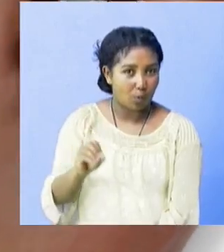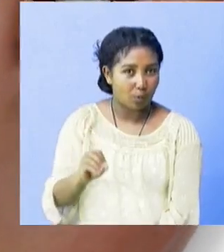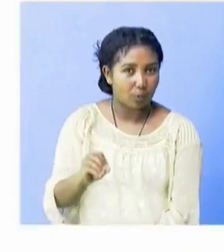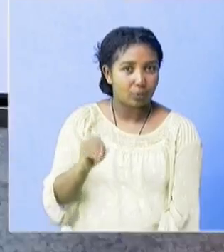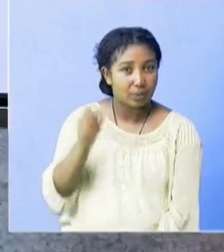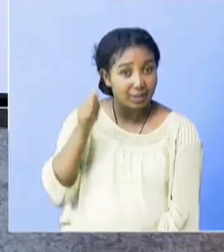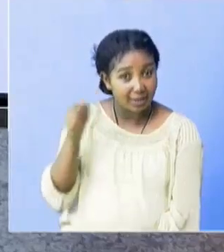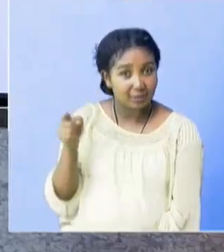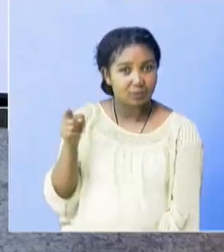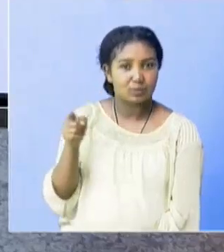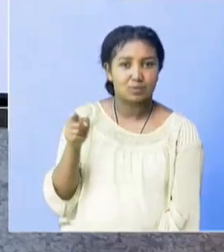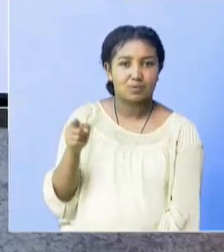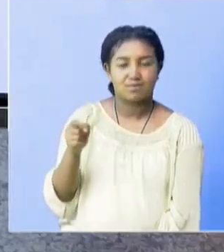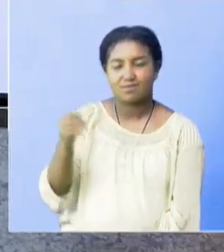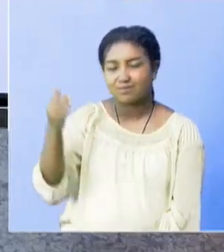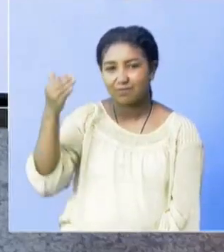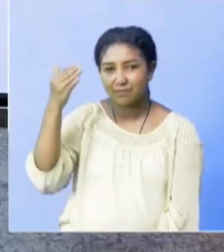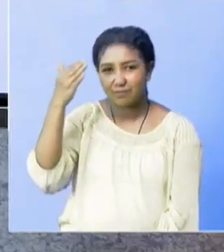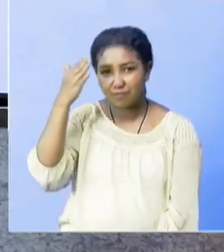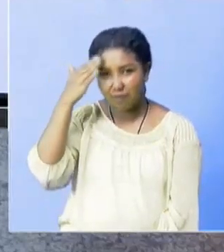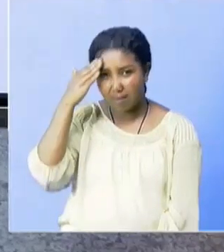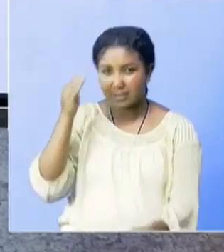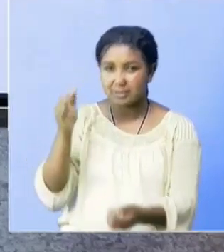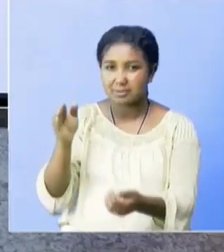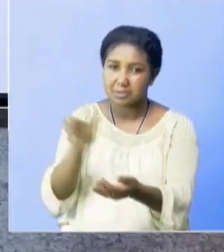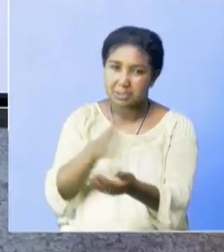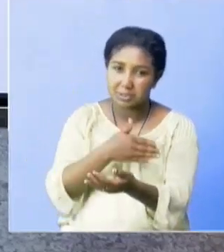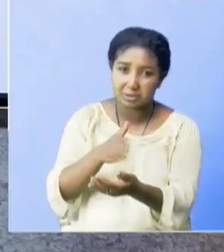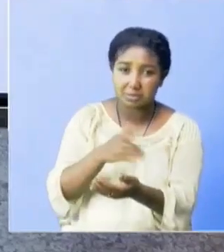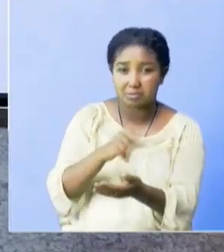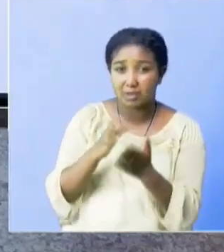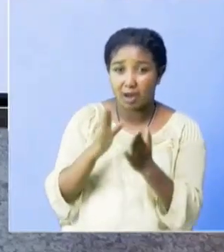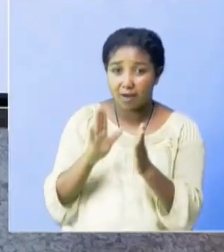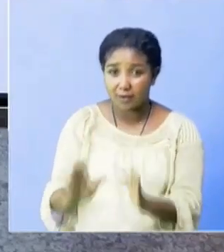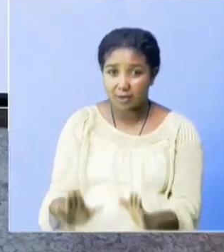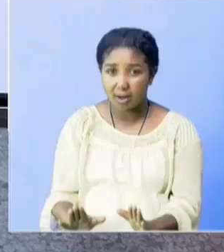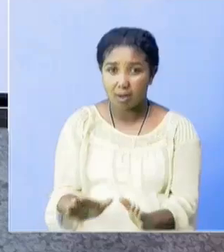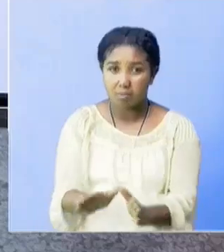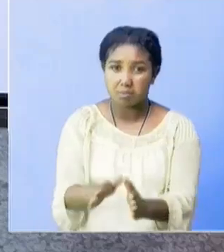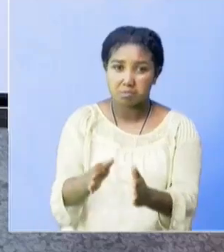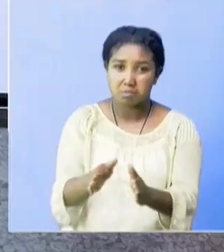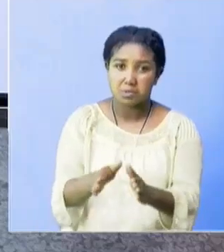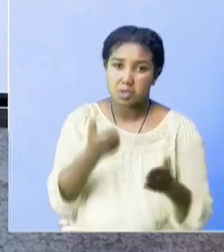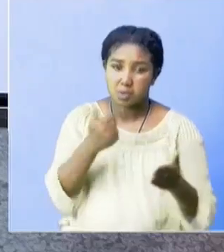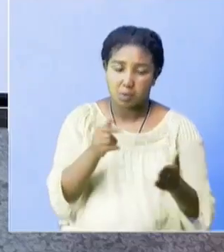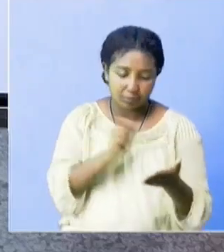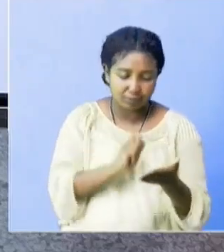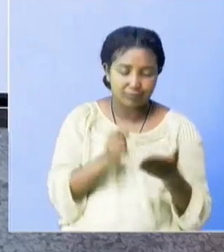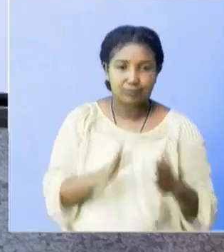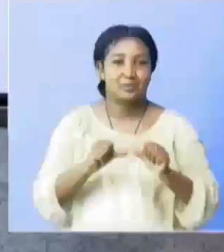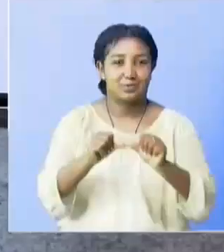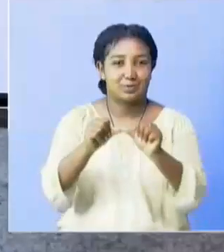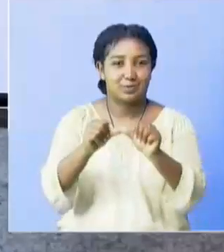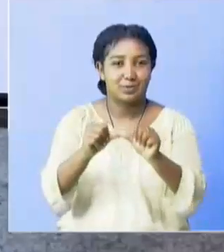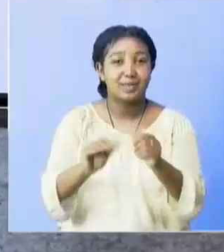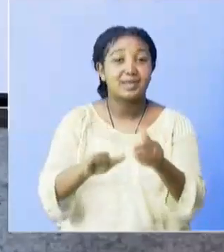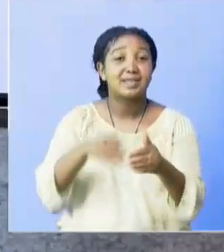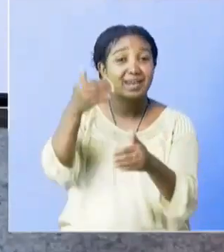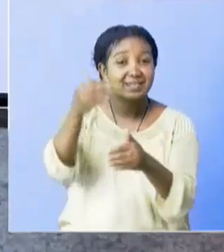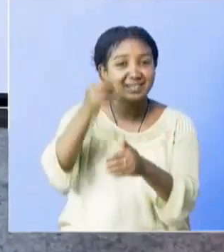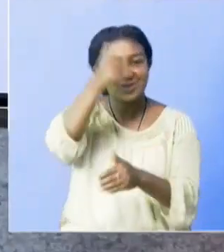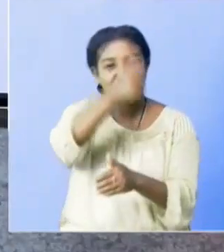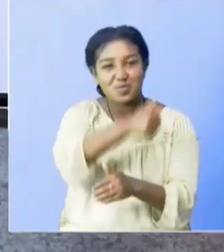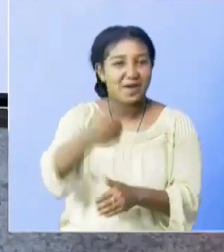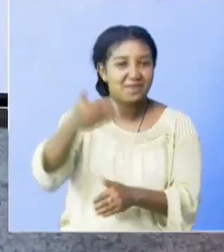He is also a famous writer and also playwright. Let us continue together. The next